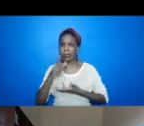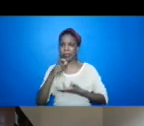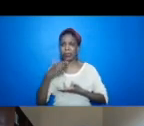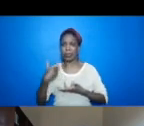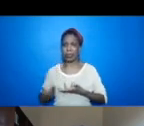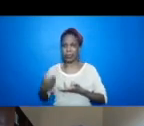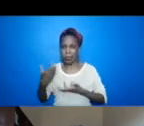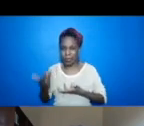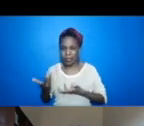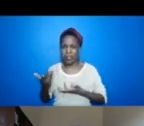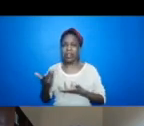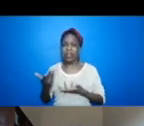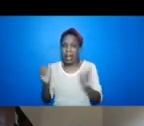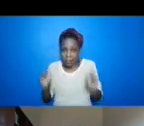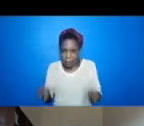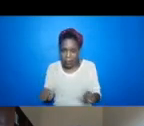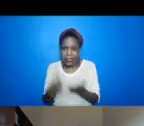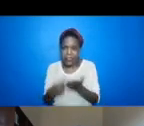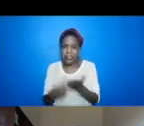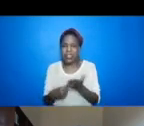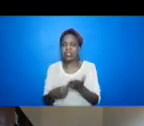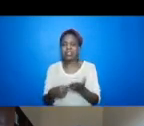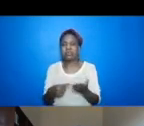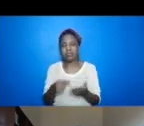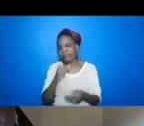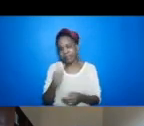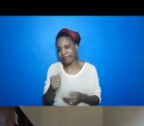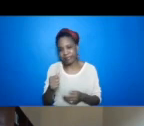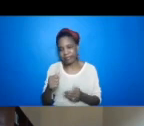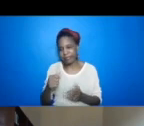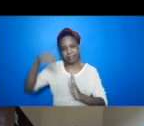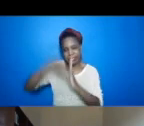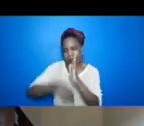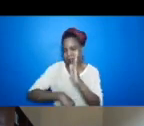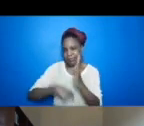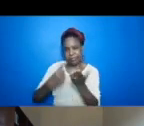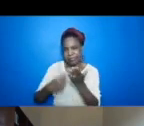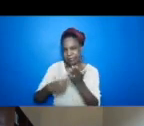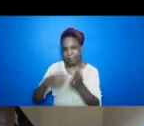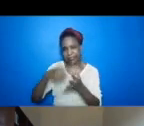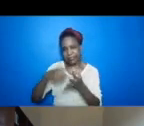bit, but I want to talk about one aspect of identity which helps us to think about